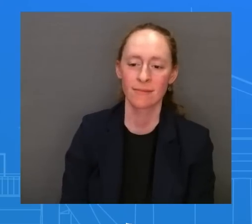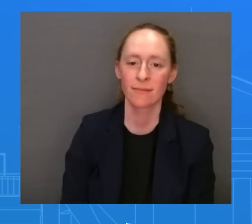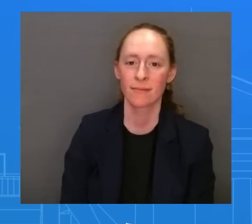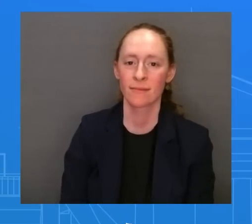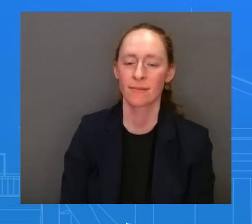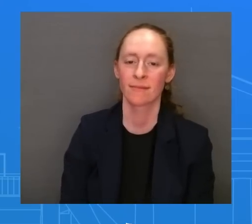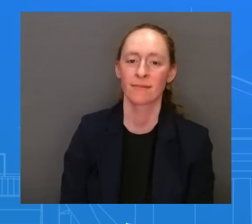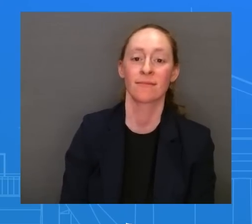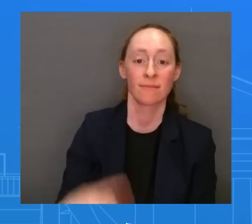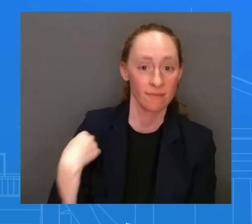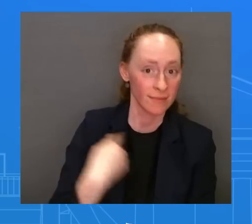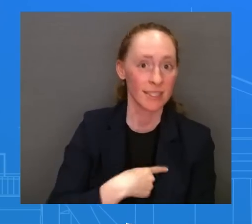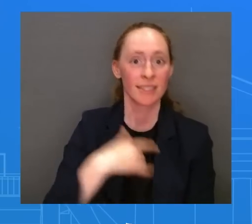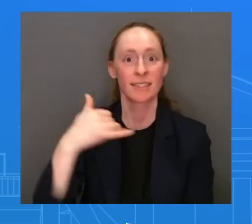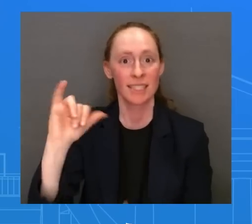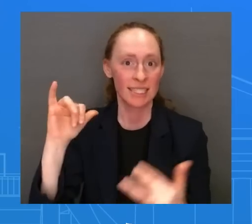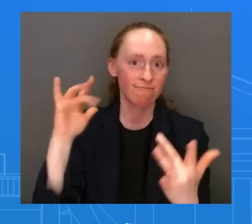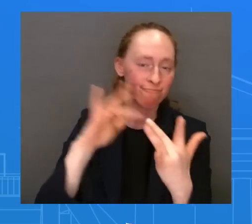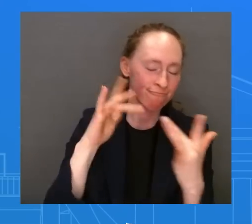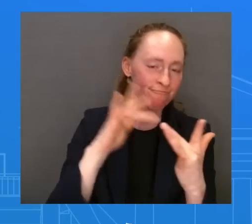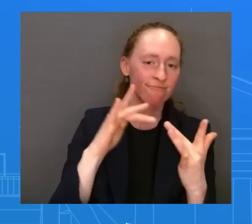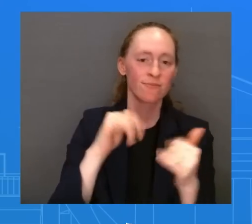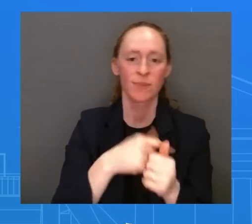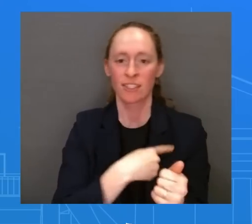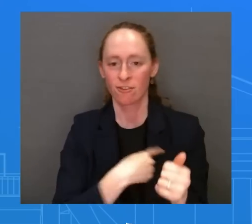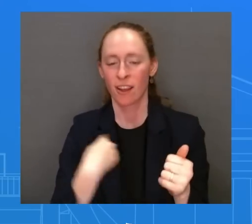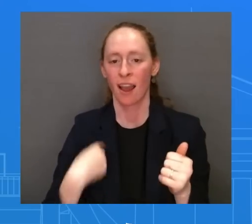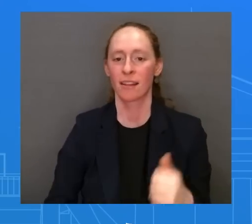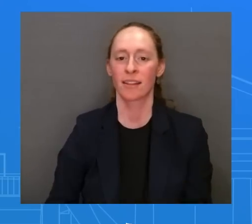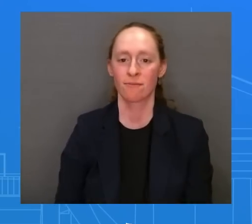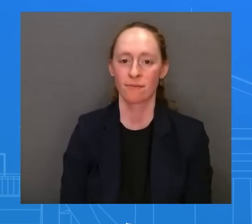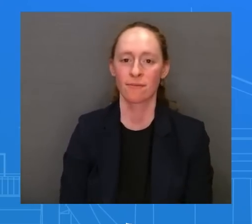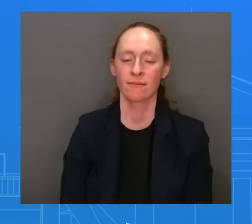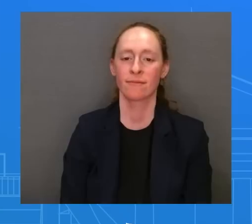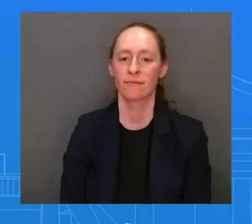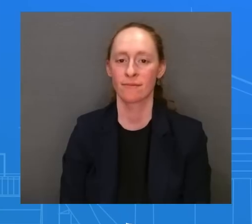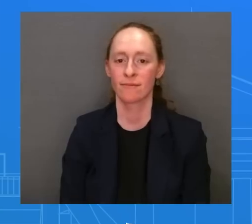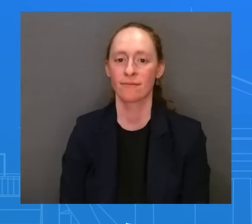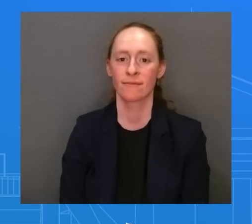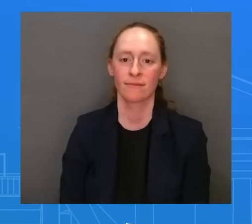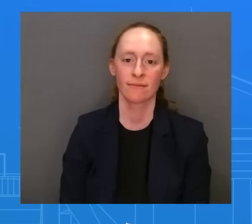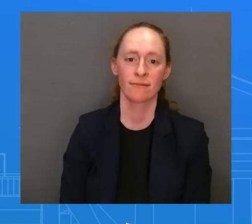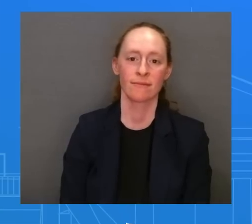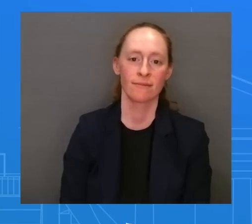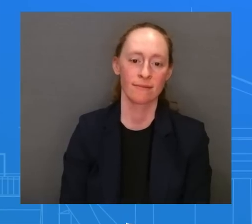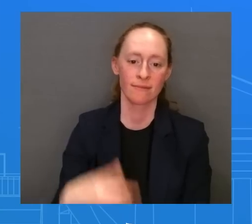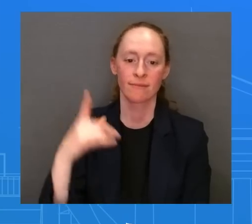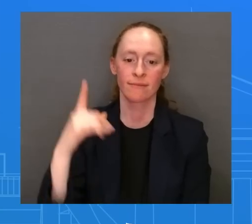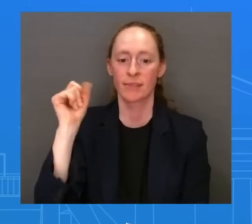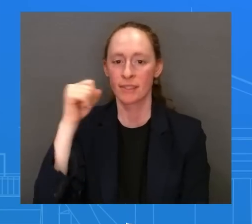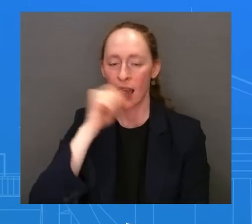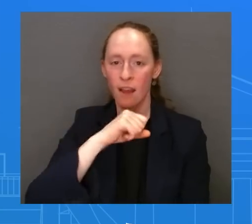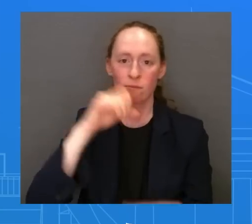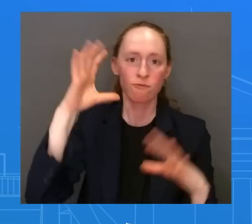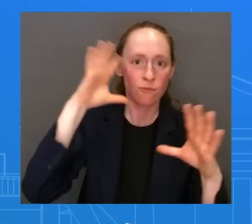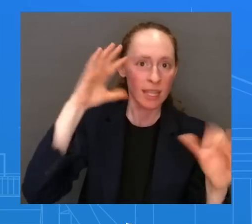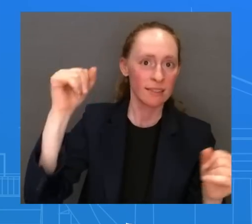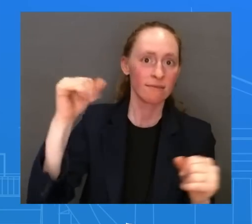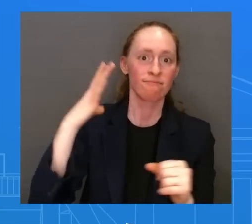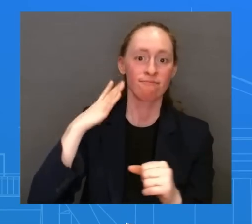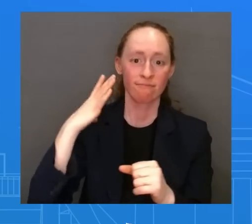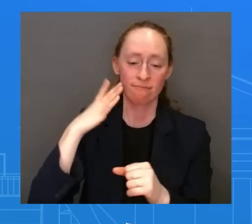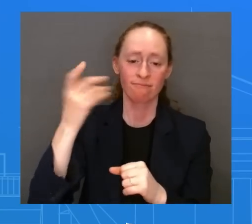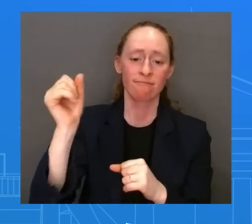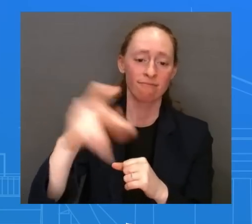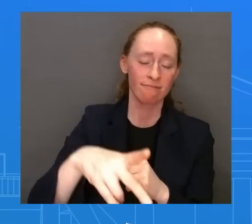reason for them to overreact to this Transit it's uh not uncommon for for these transits to happen they're private they're unofficial